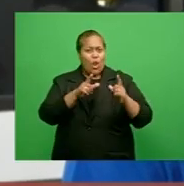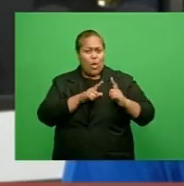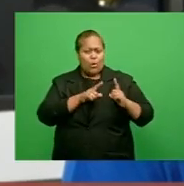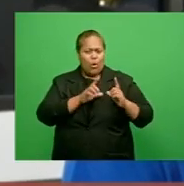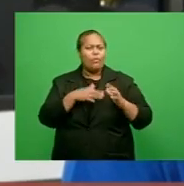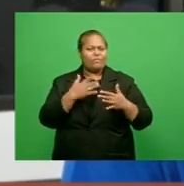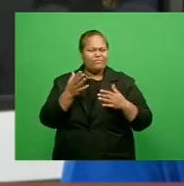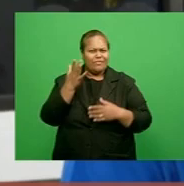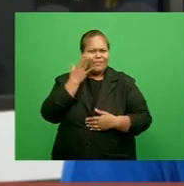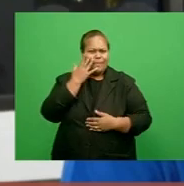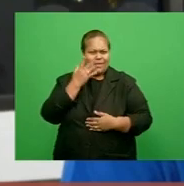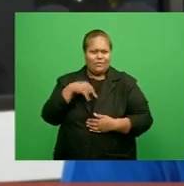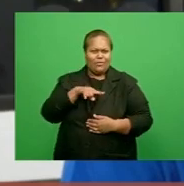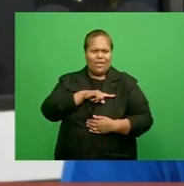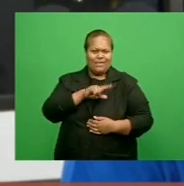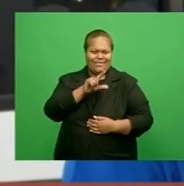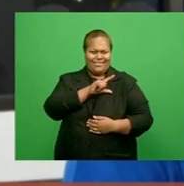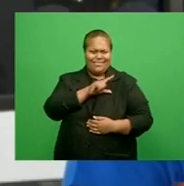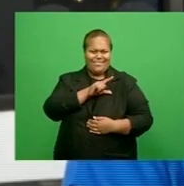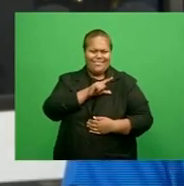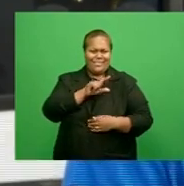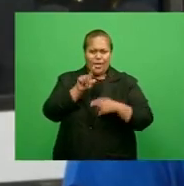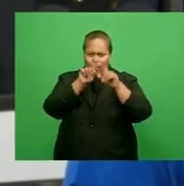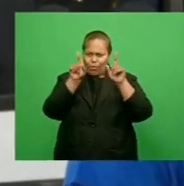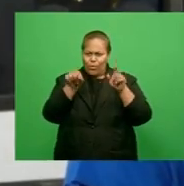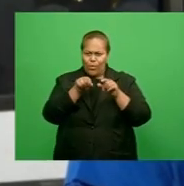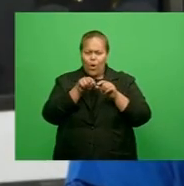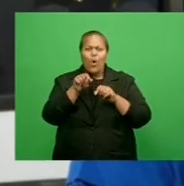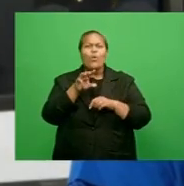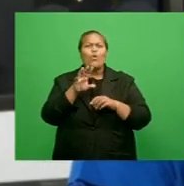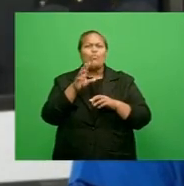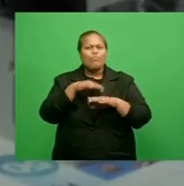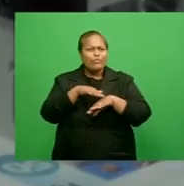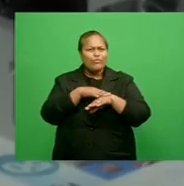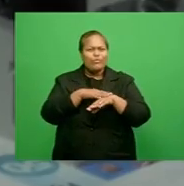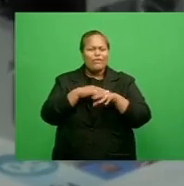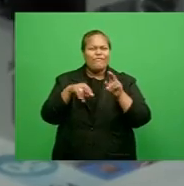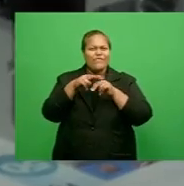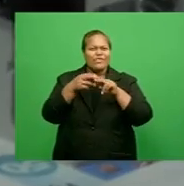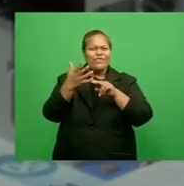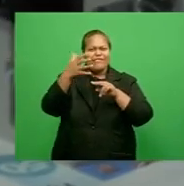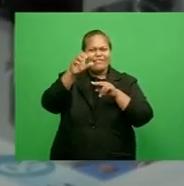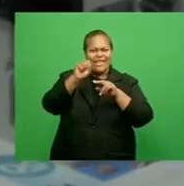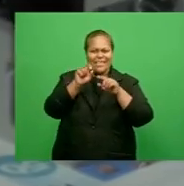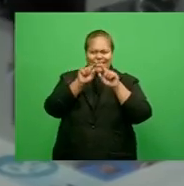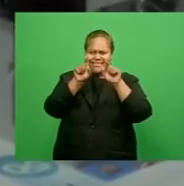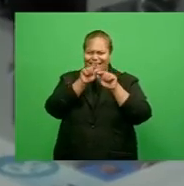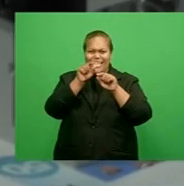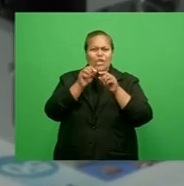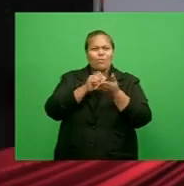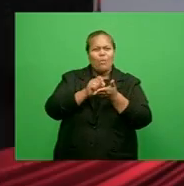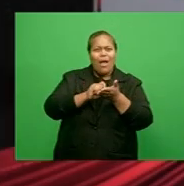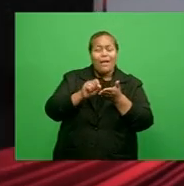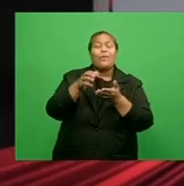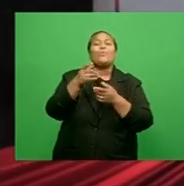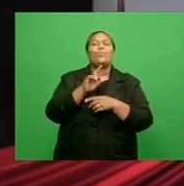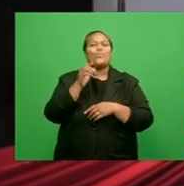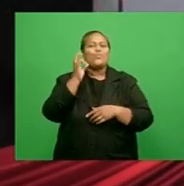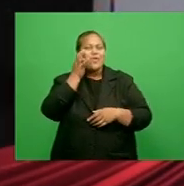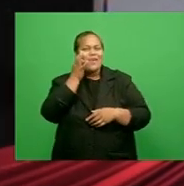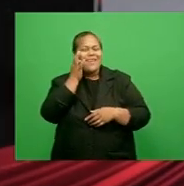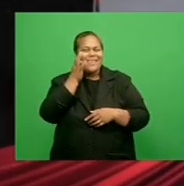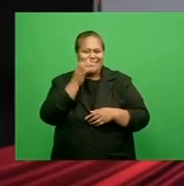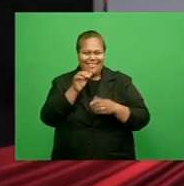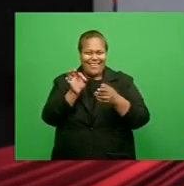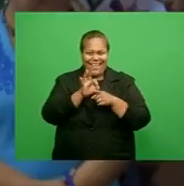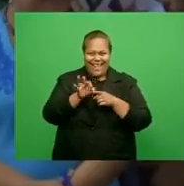solid circle of Fiji blue with the words Fiji 50 in white. As we have said, it represents us as a young, modern and